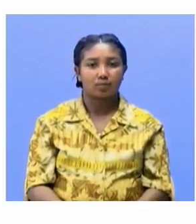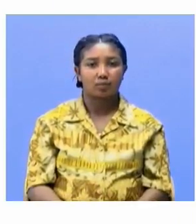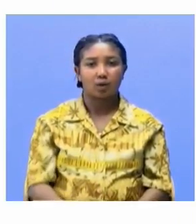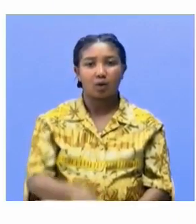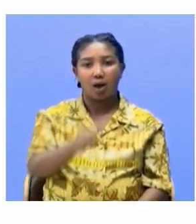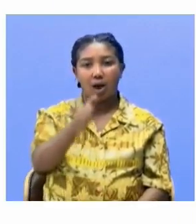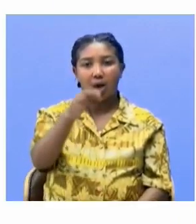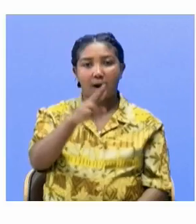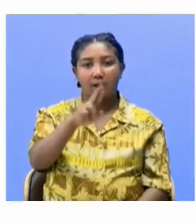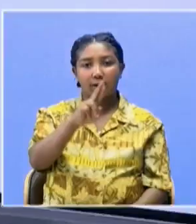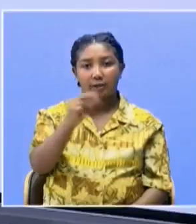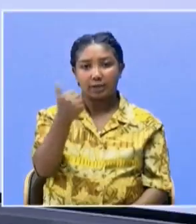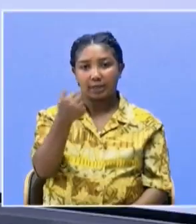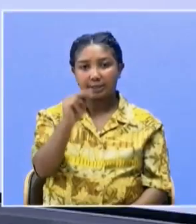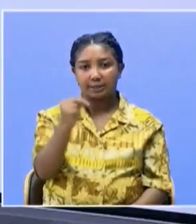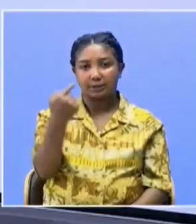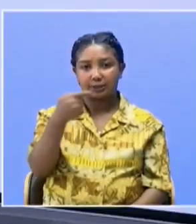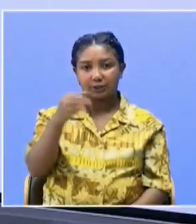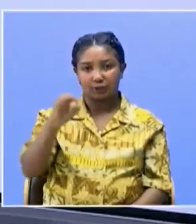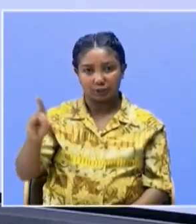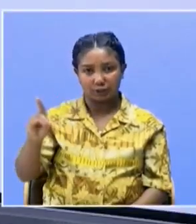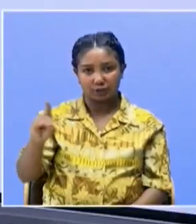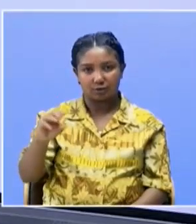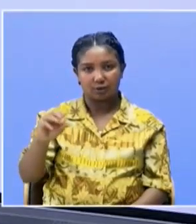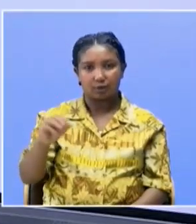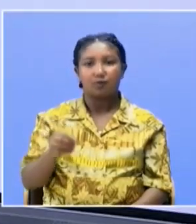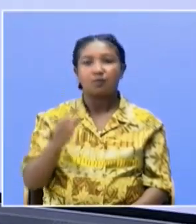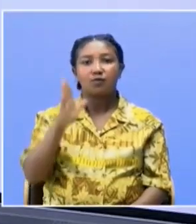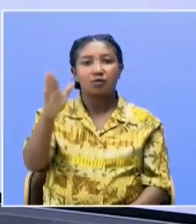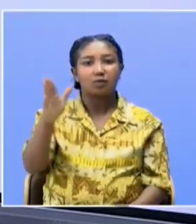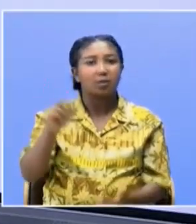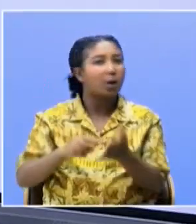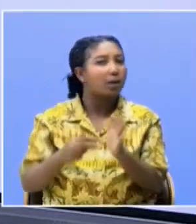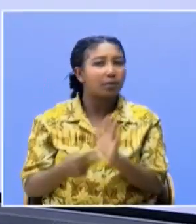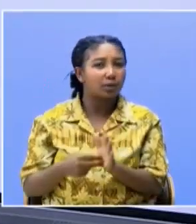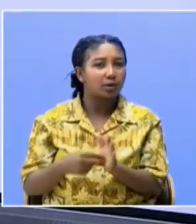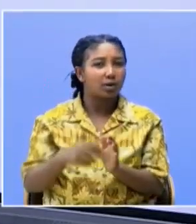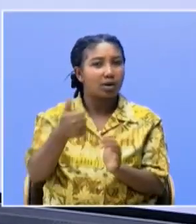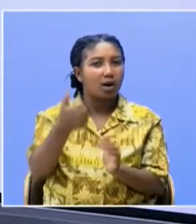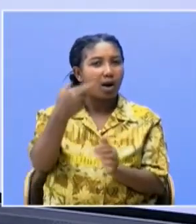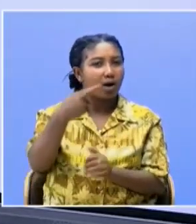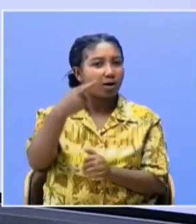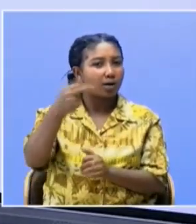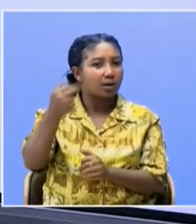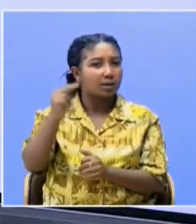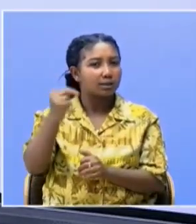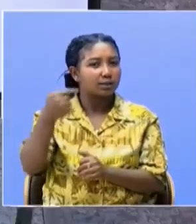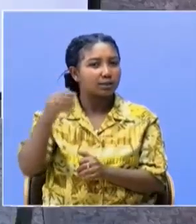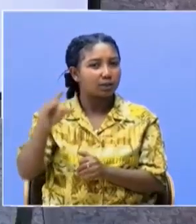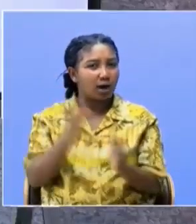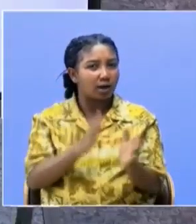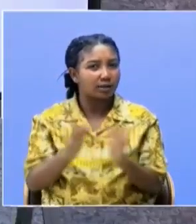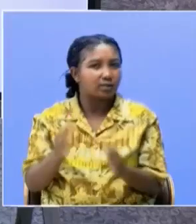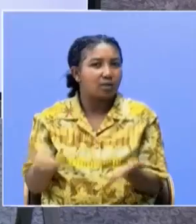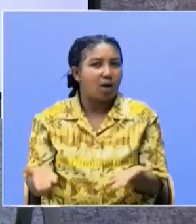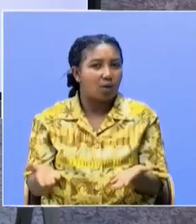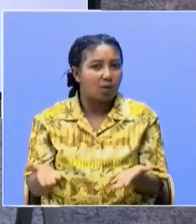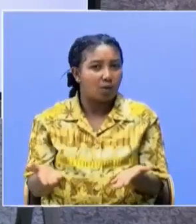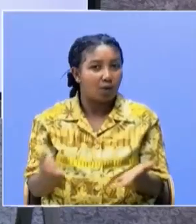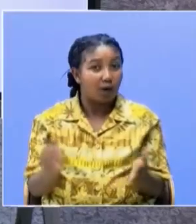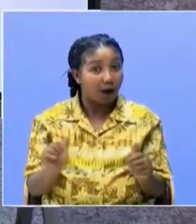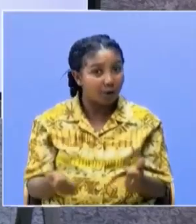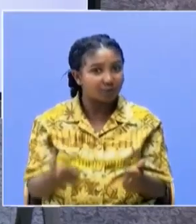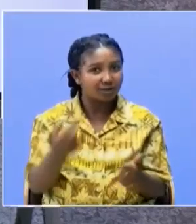Okay? Arranged future. What do we mean when we say arranged future? How is it arranged? How is